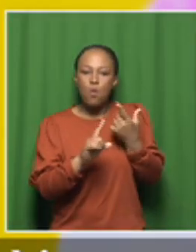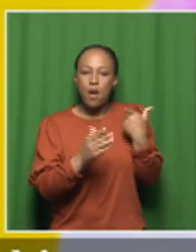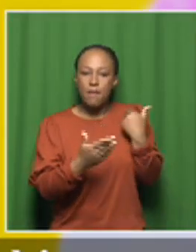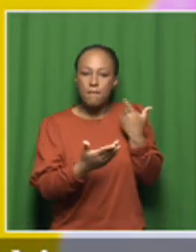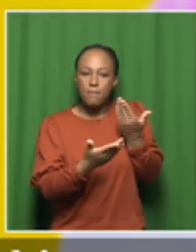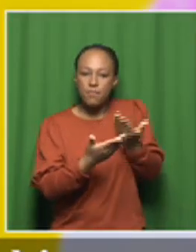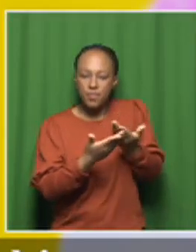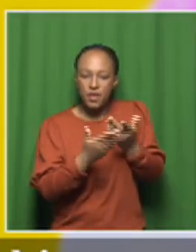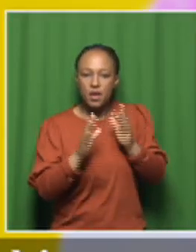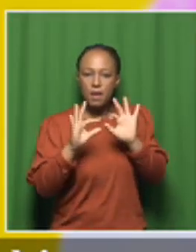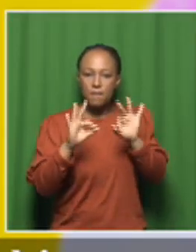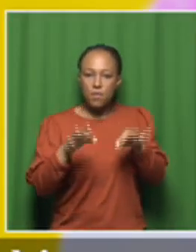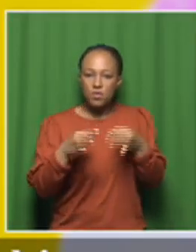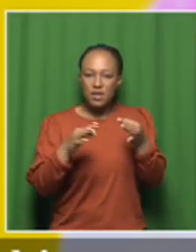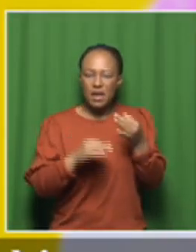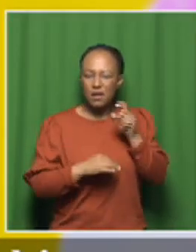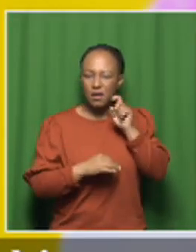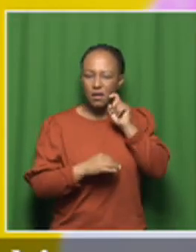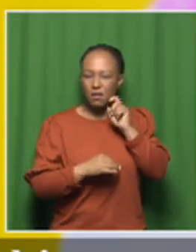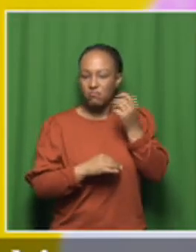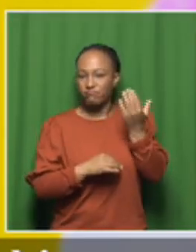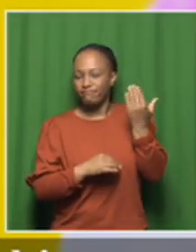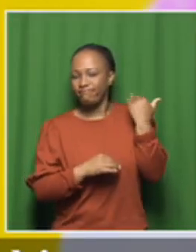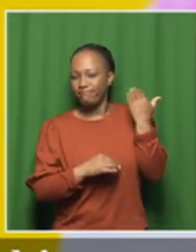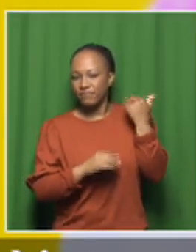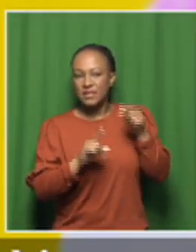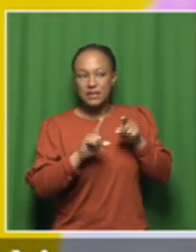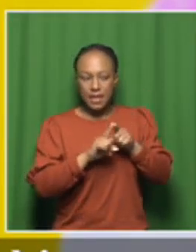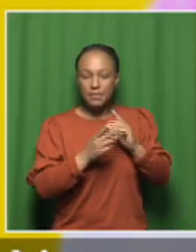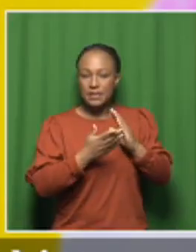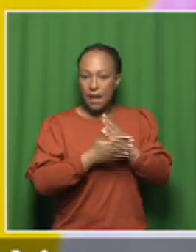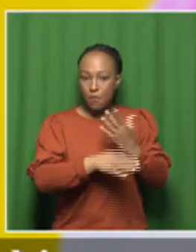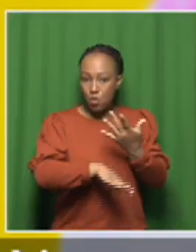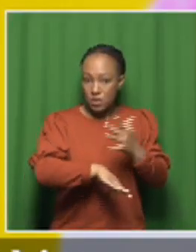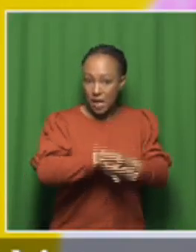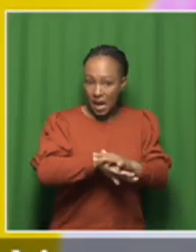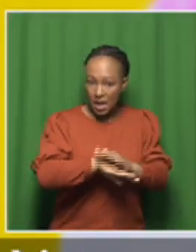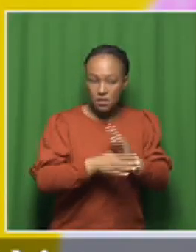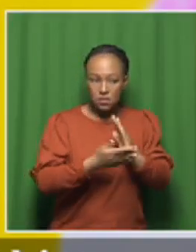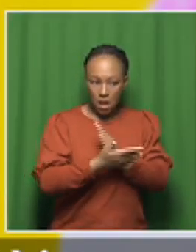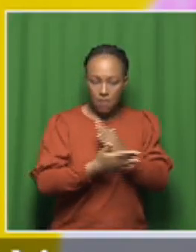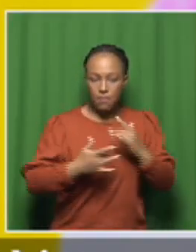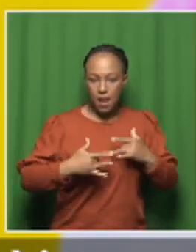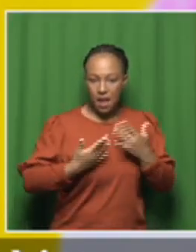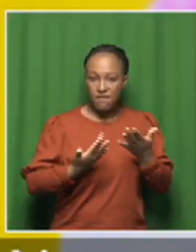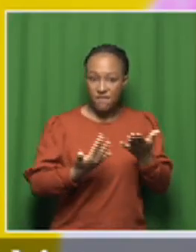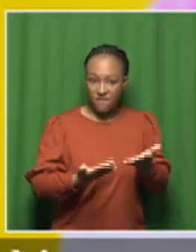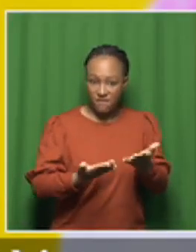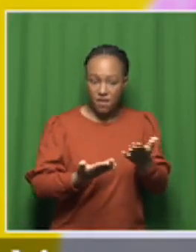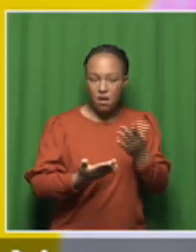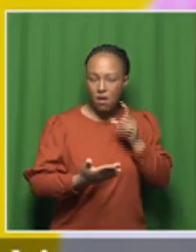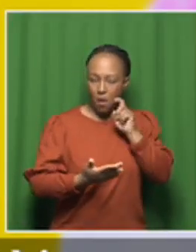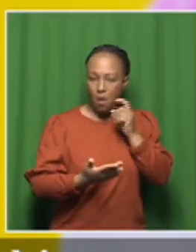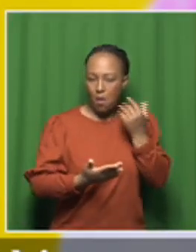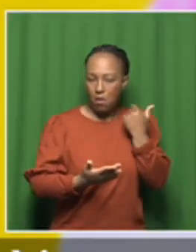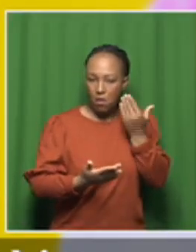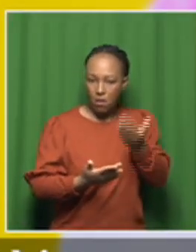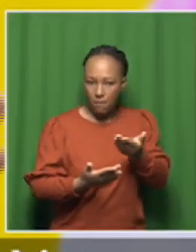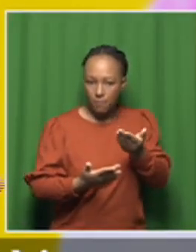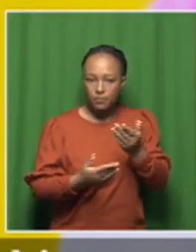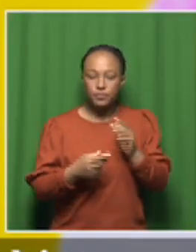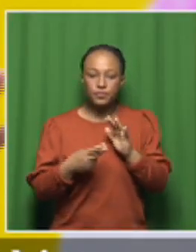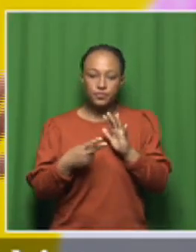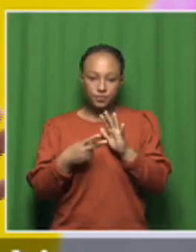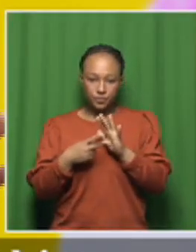to the past jazz artists, even the living as well. And then we're going to move to one of the students who's going to have a living